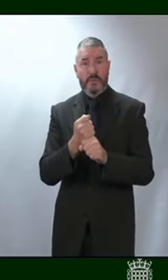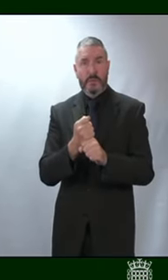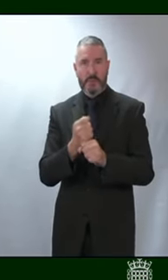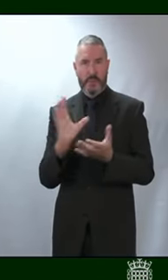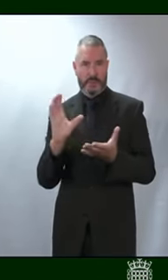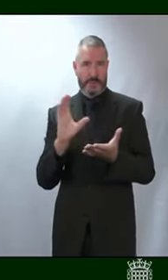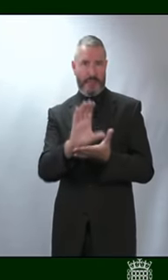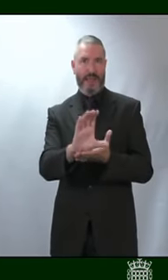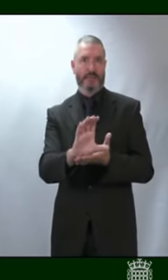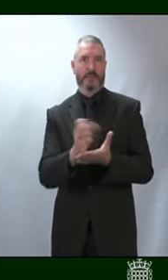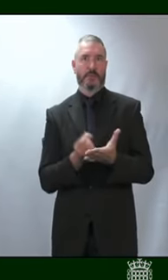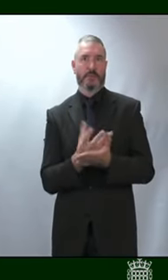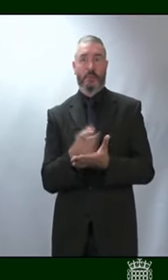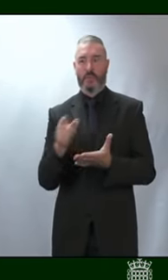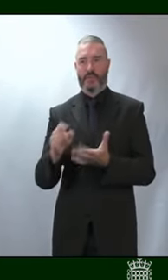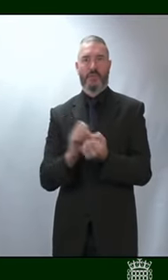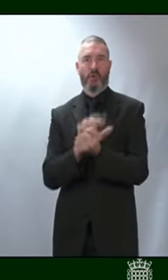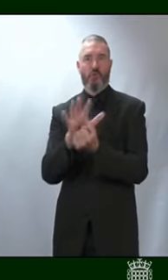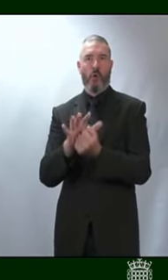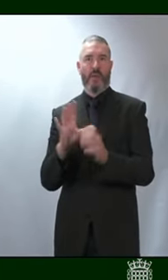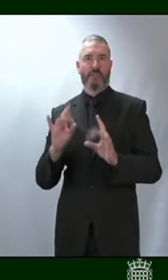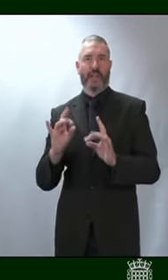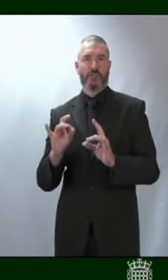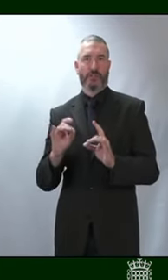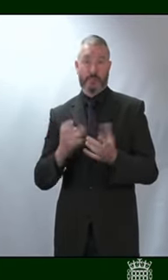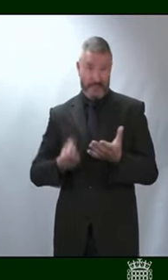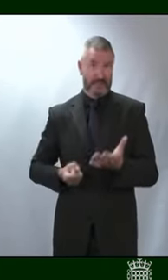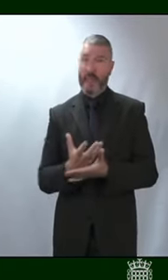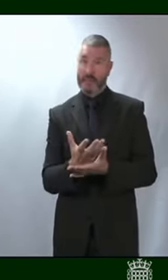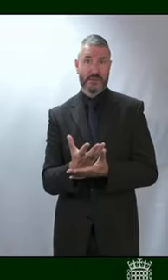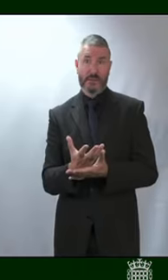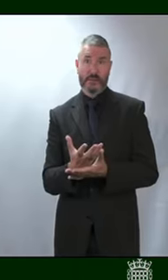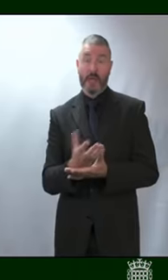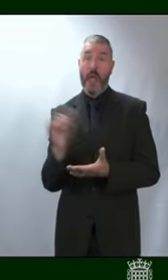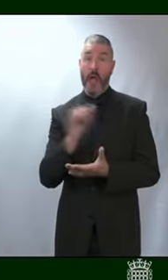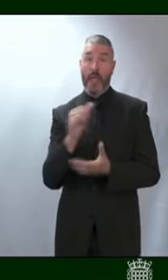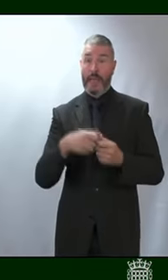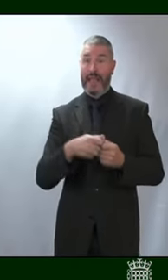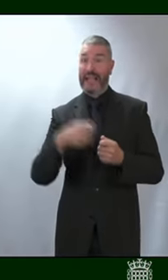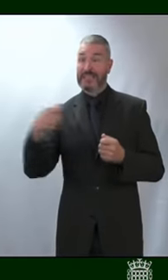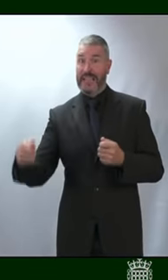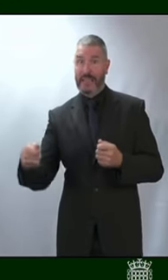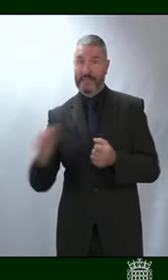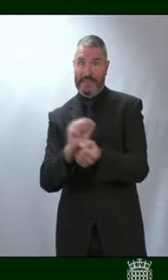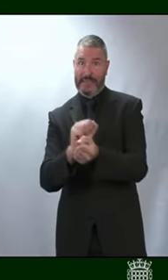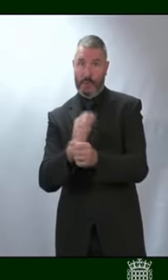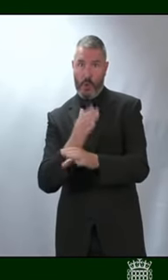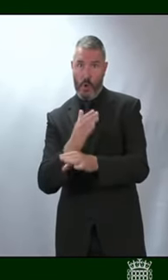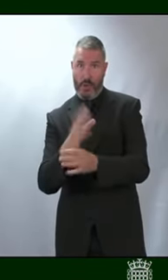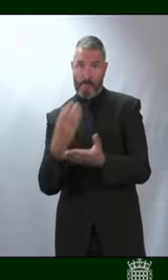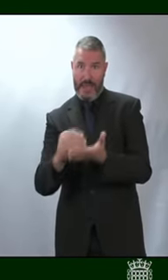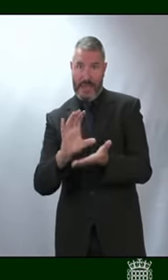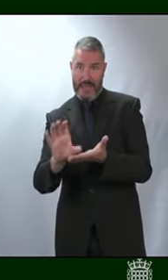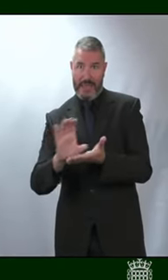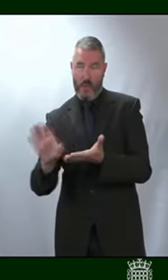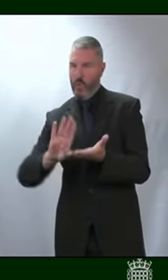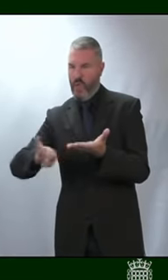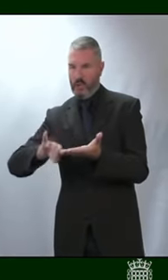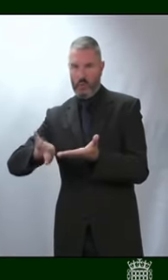that come with the pandemic? So he can either do that by extending the job retention schemes, especially for those who are excluded, or